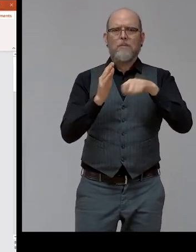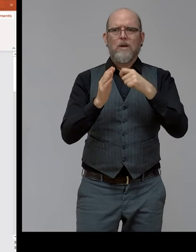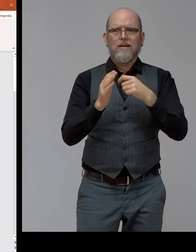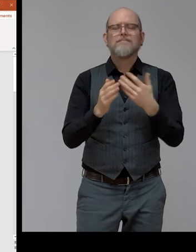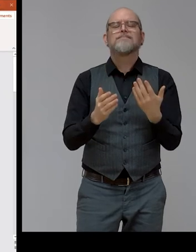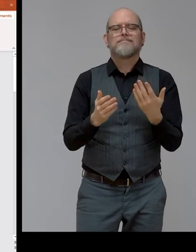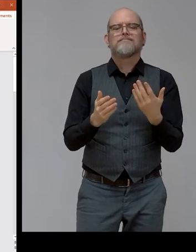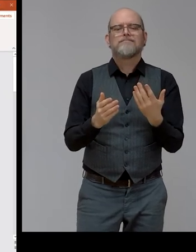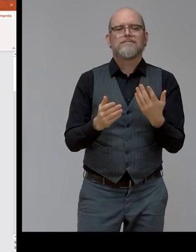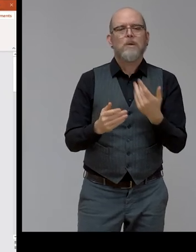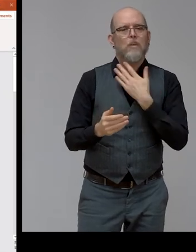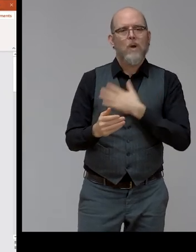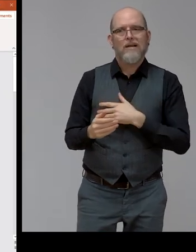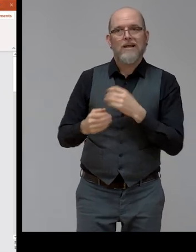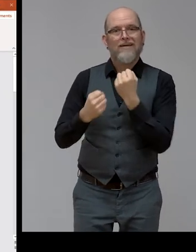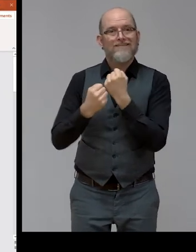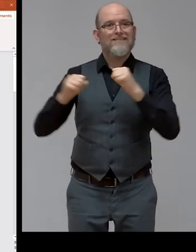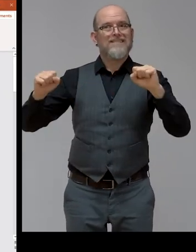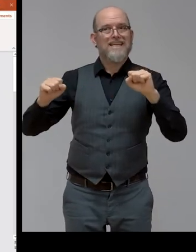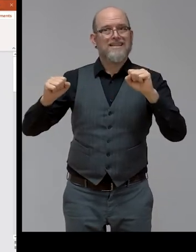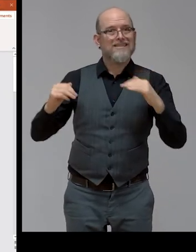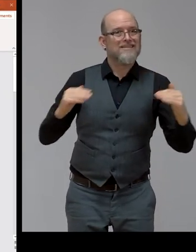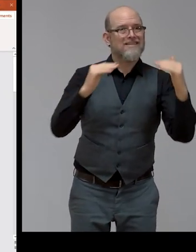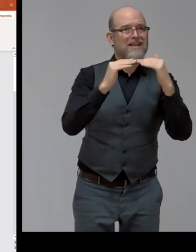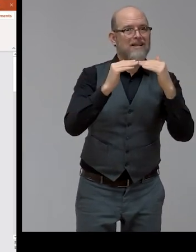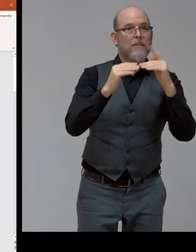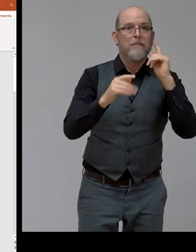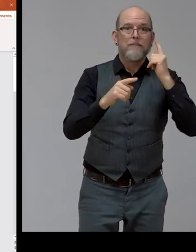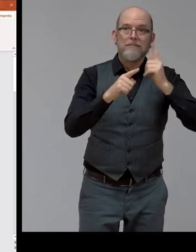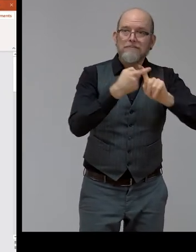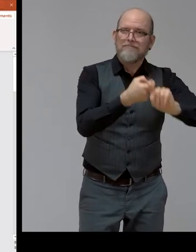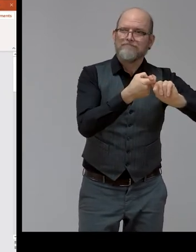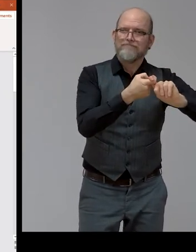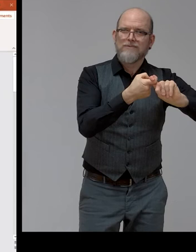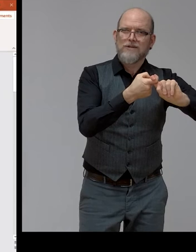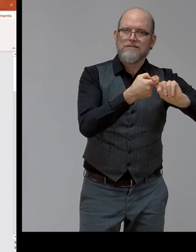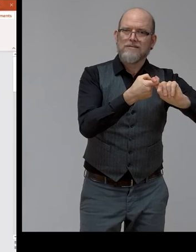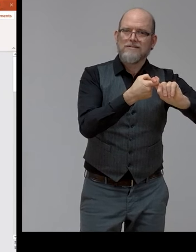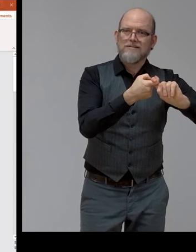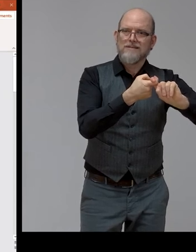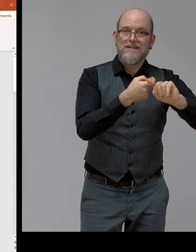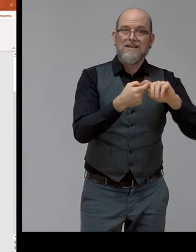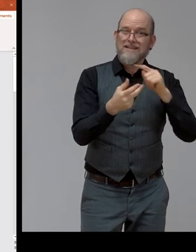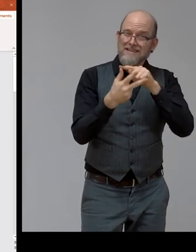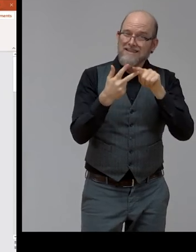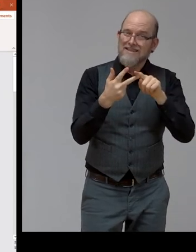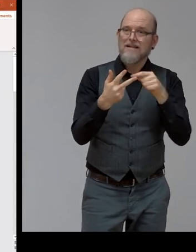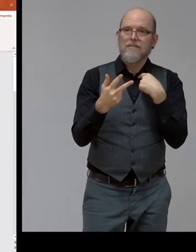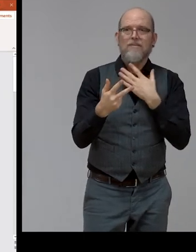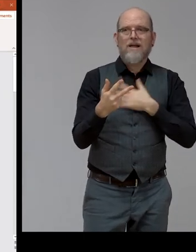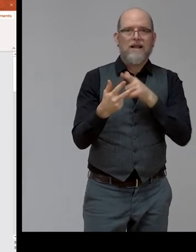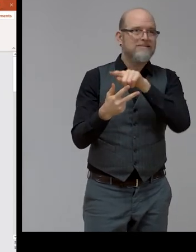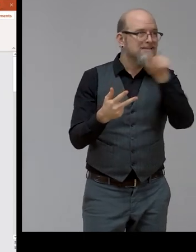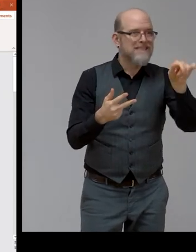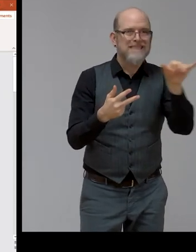freedom, égalité, and brotherhood. Now I'm mixing languages, which is one of my big issues, but we'll put this aside. Why we are